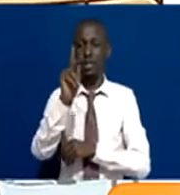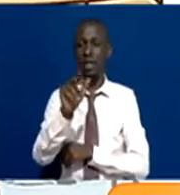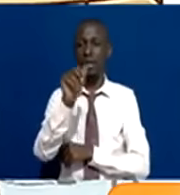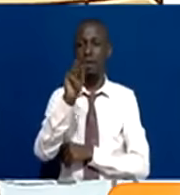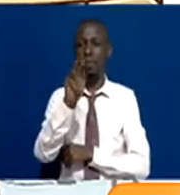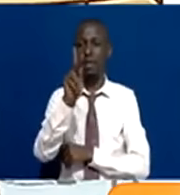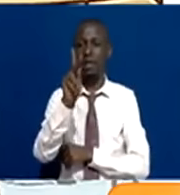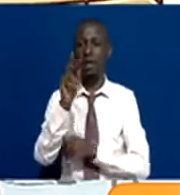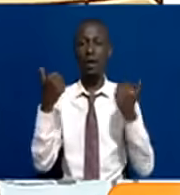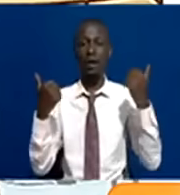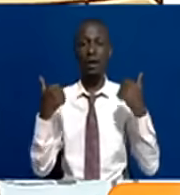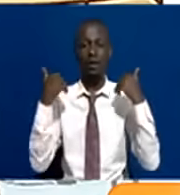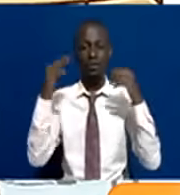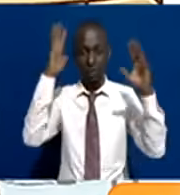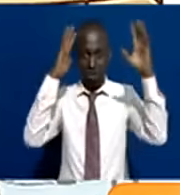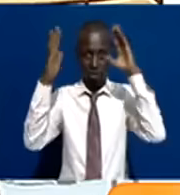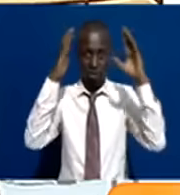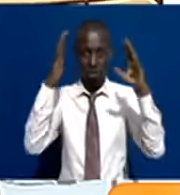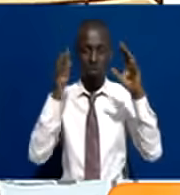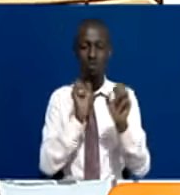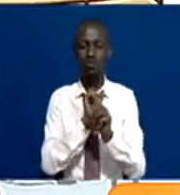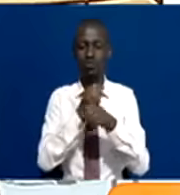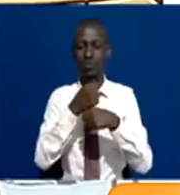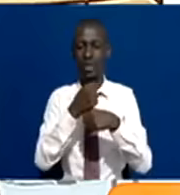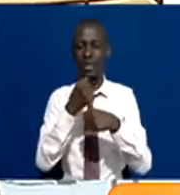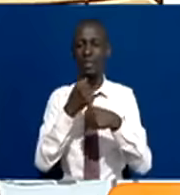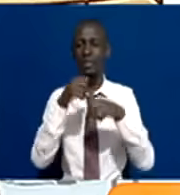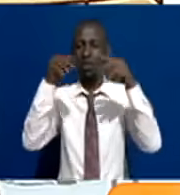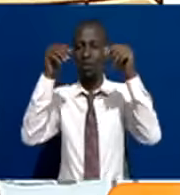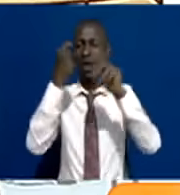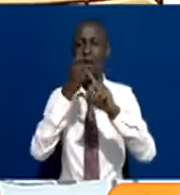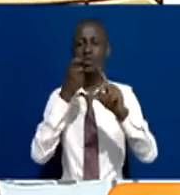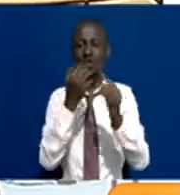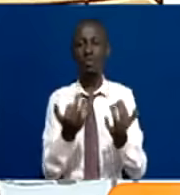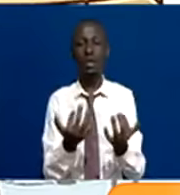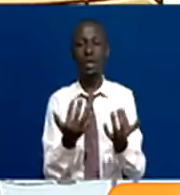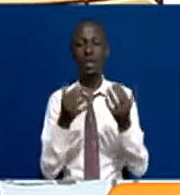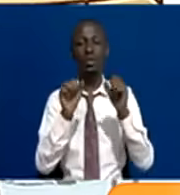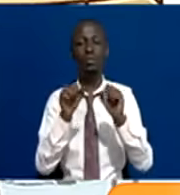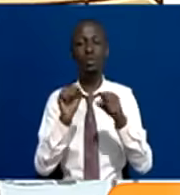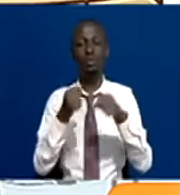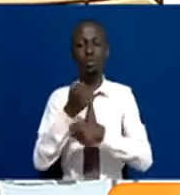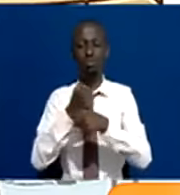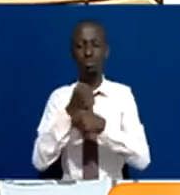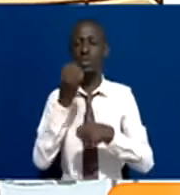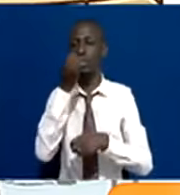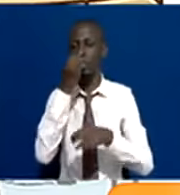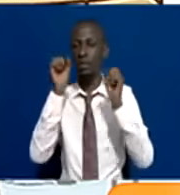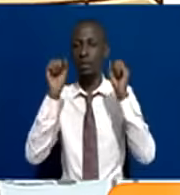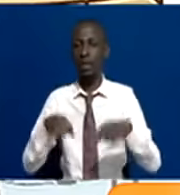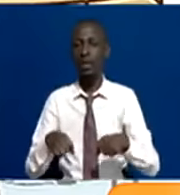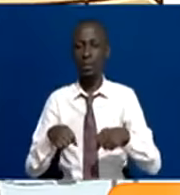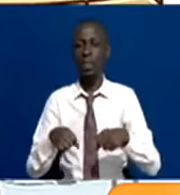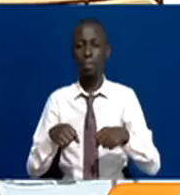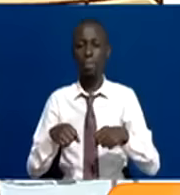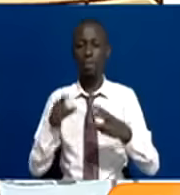they convert grass to flour and fortify it to become edible. As Maryanne Nyambura reports, the young innovators